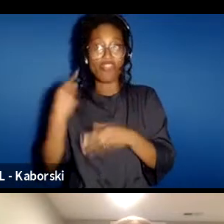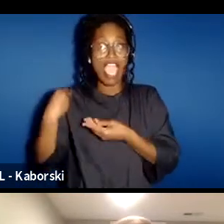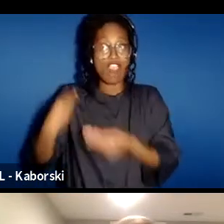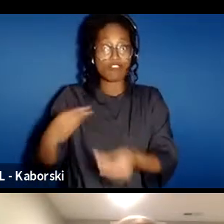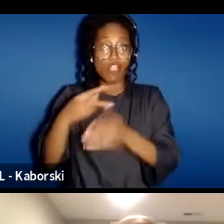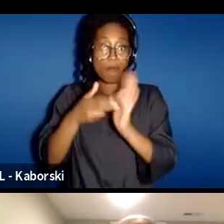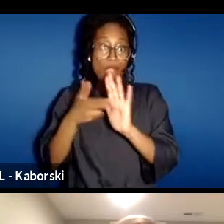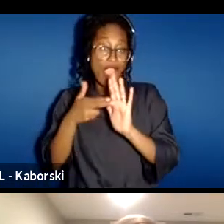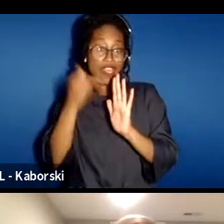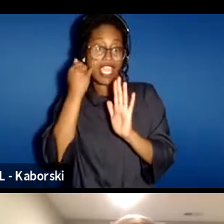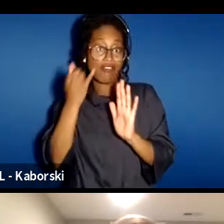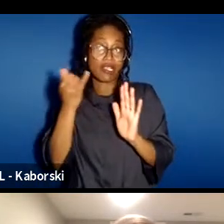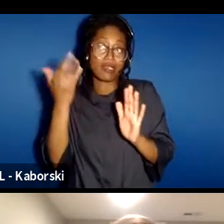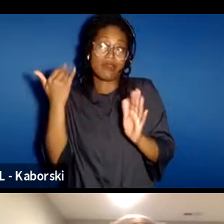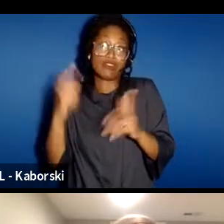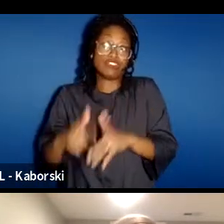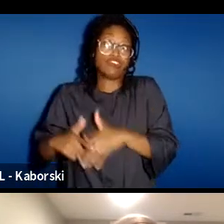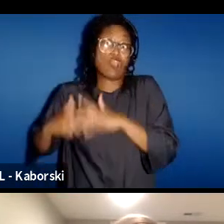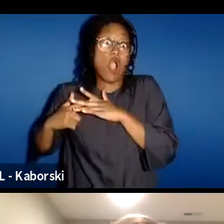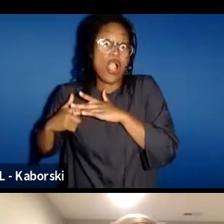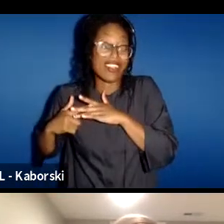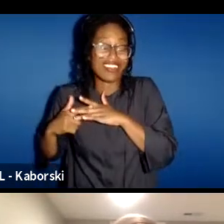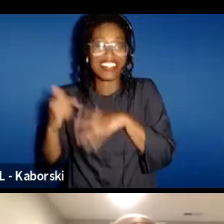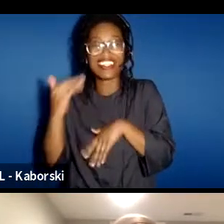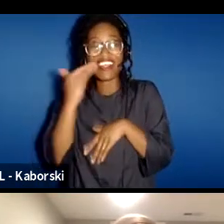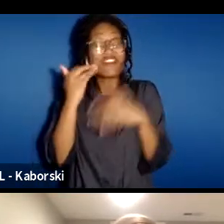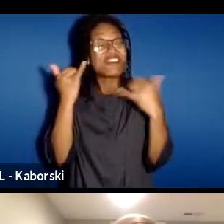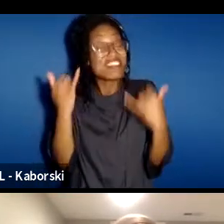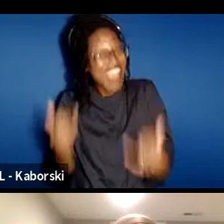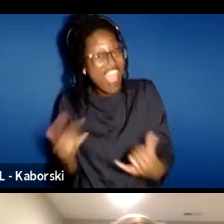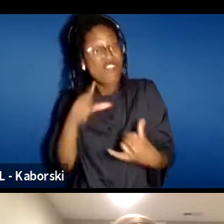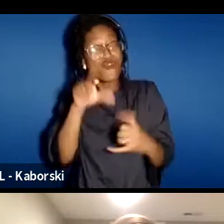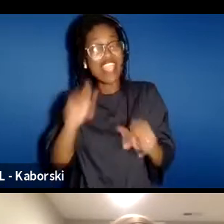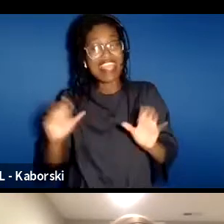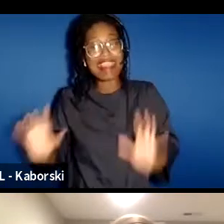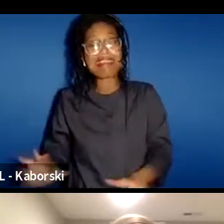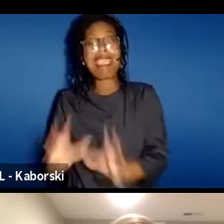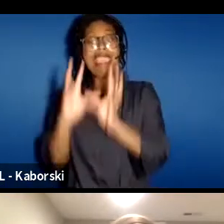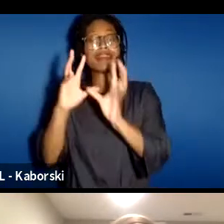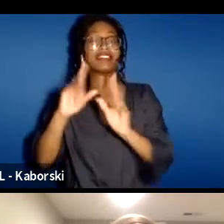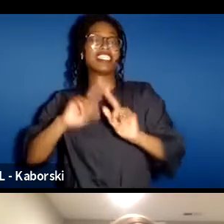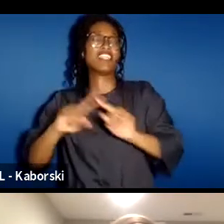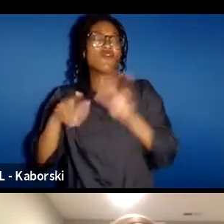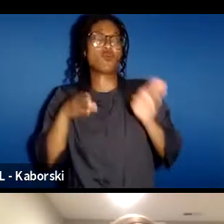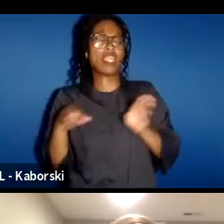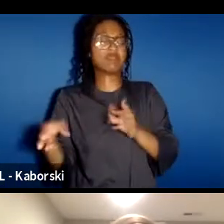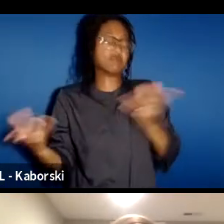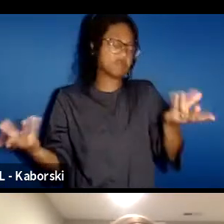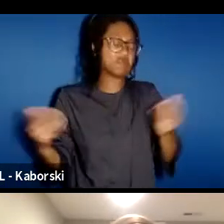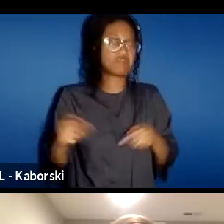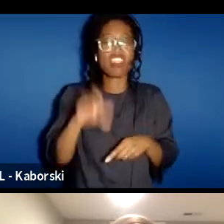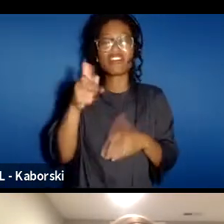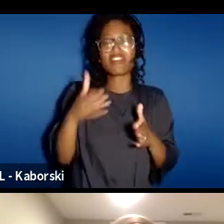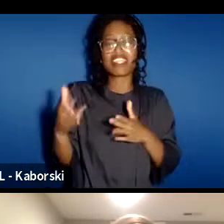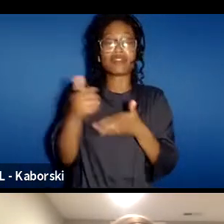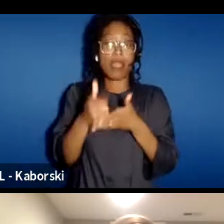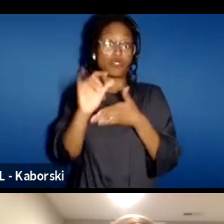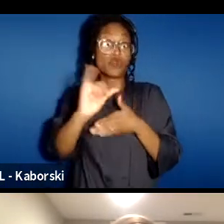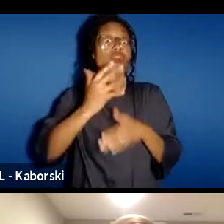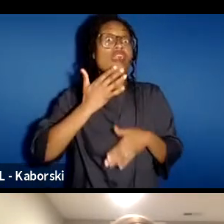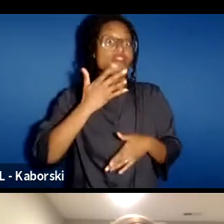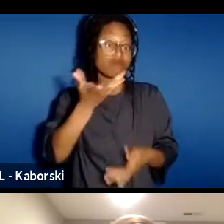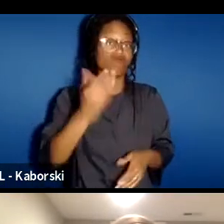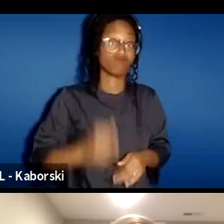their, genesis, you can now, enhance in different ways. And, and other things that help with that also are color.